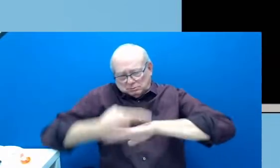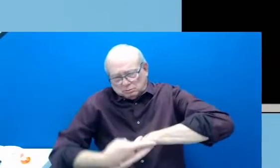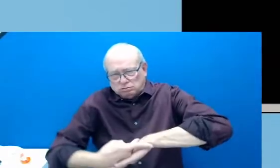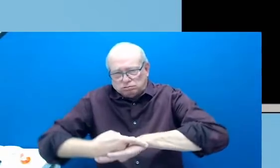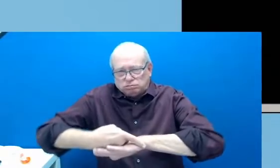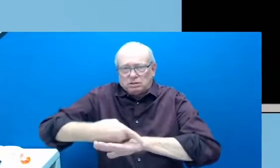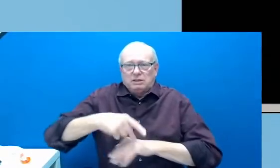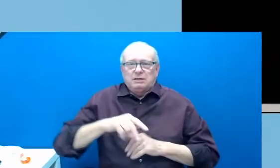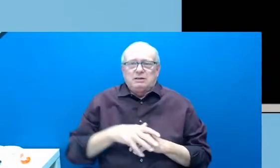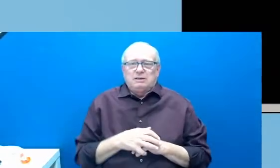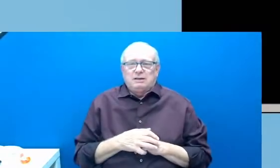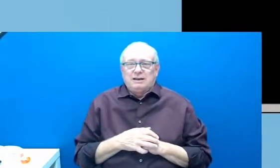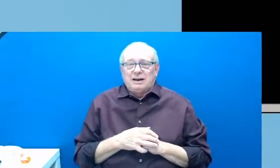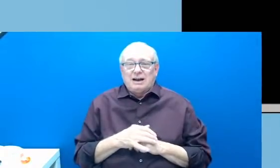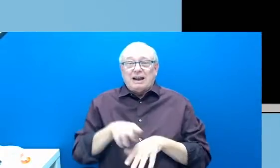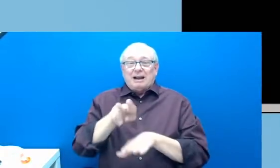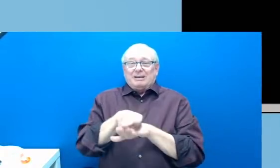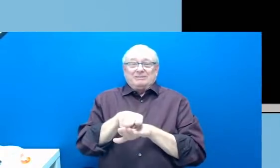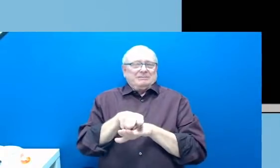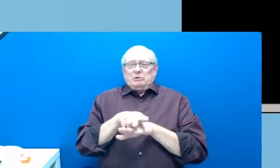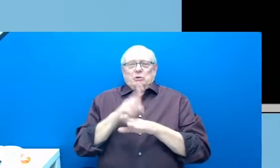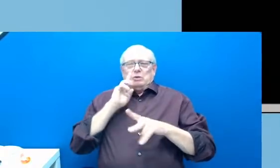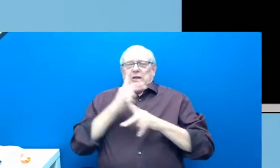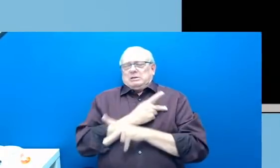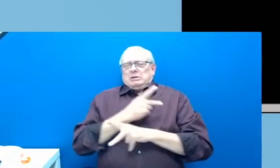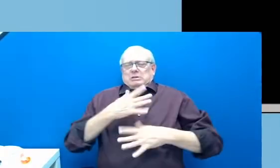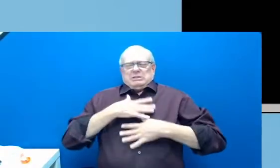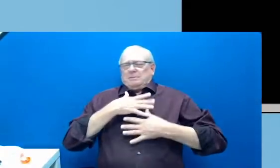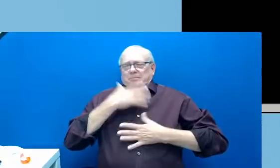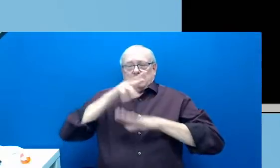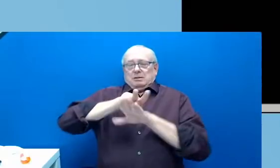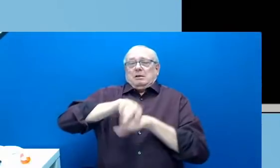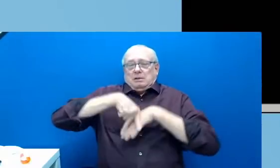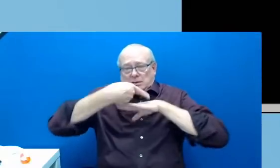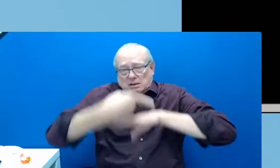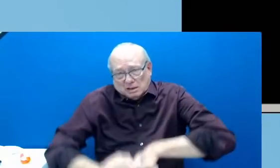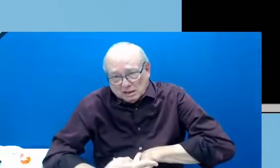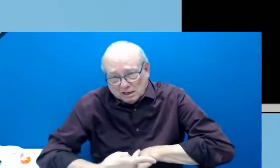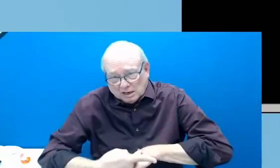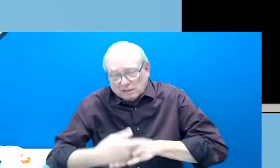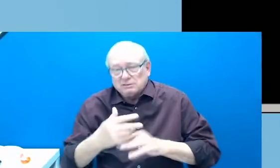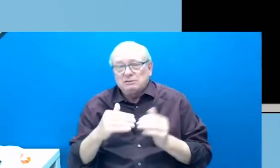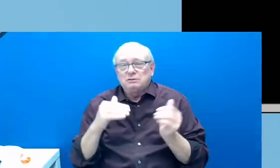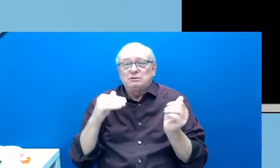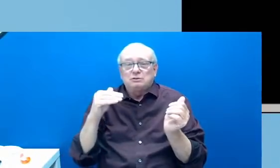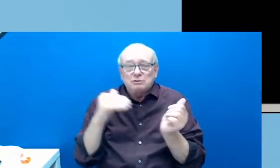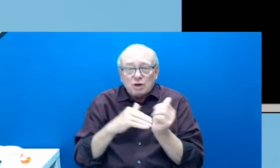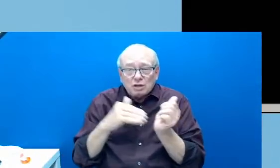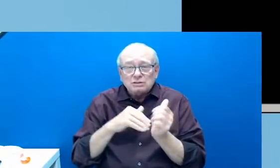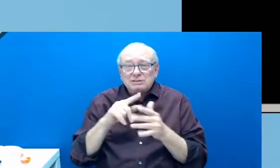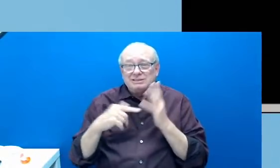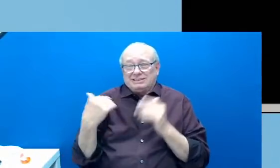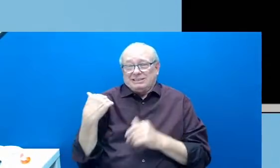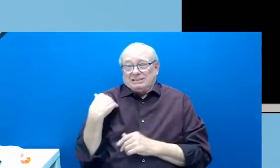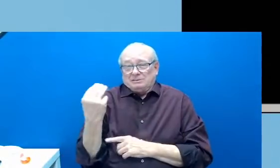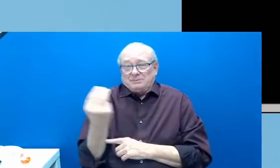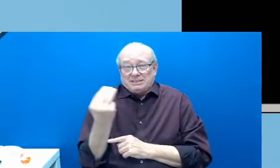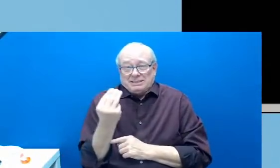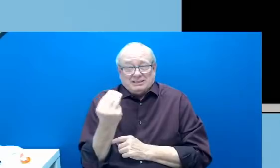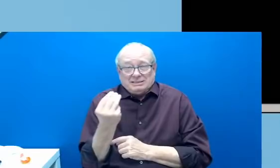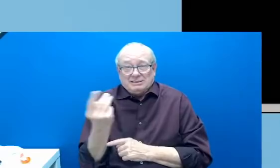something that's frequently done. But as Nurse Ellie pointed out on Monday, this is really